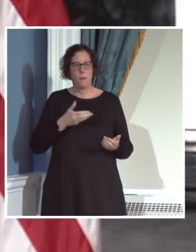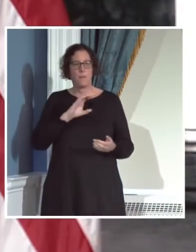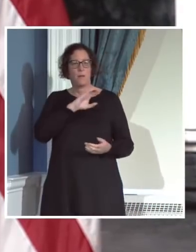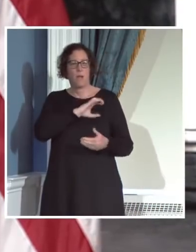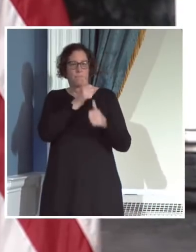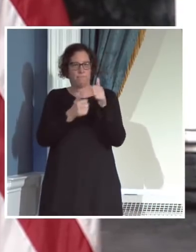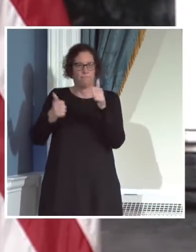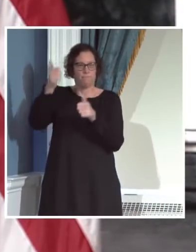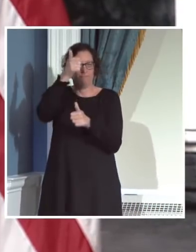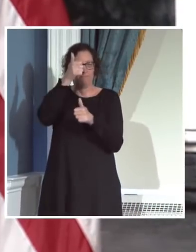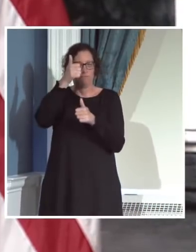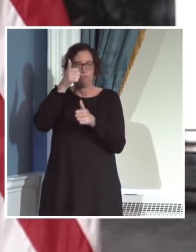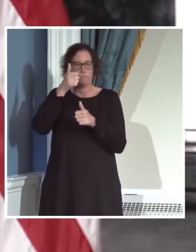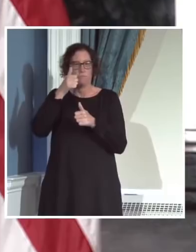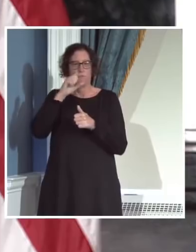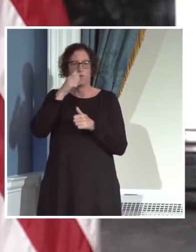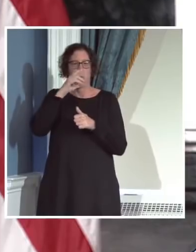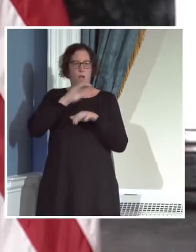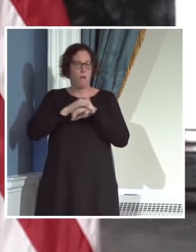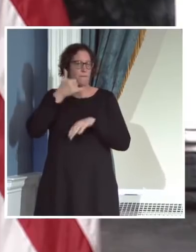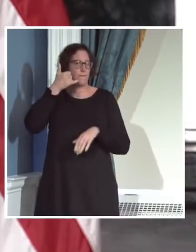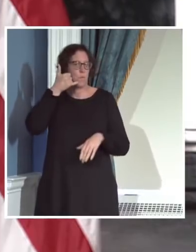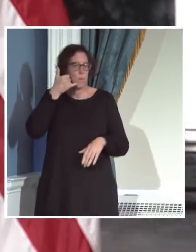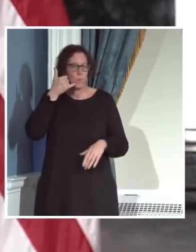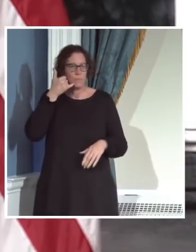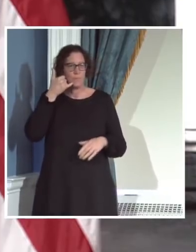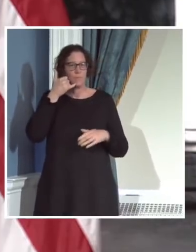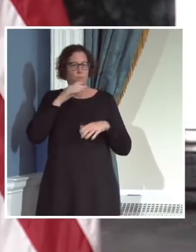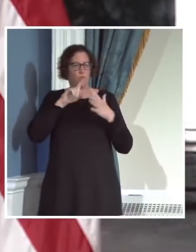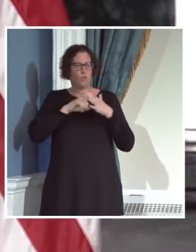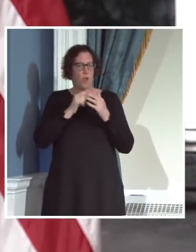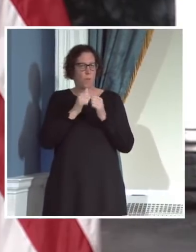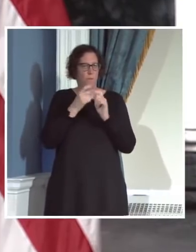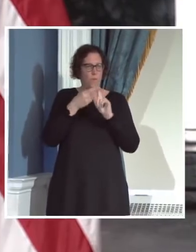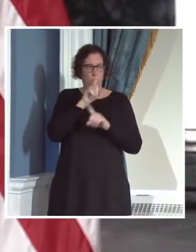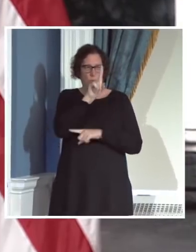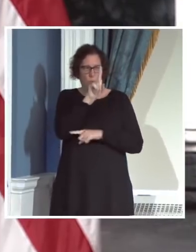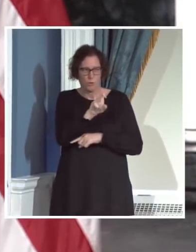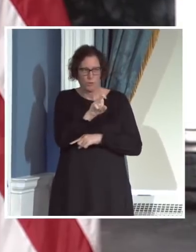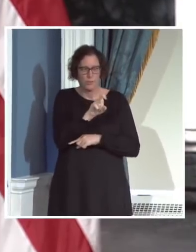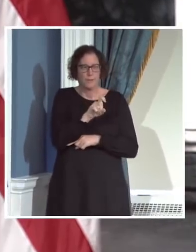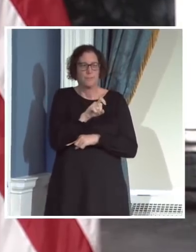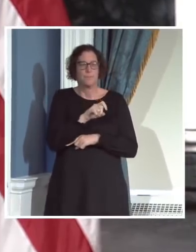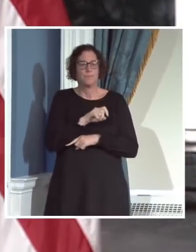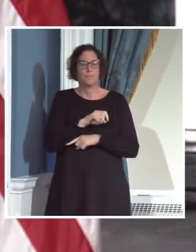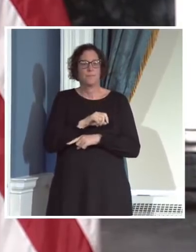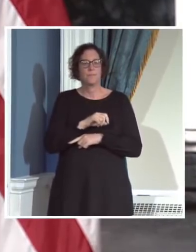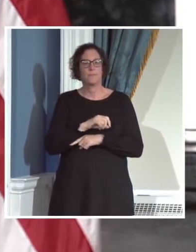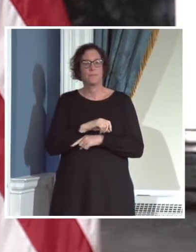with the first question from the media. Gloria, you're up first. Gloria? And from New York Hi, One. guys. Can you hear